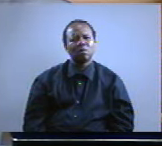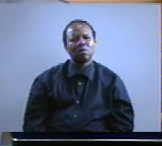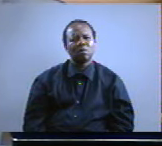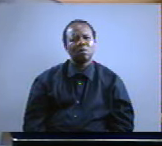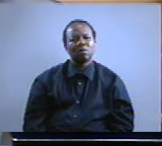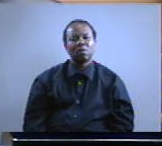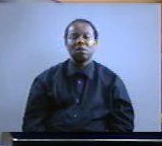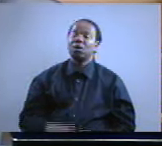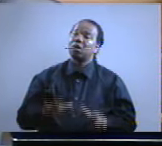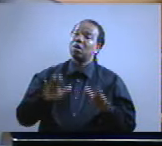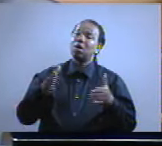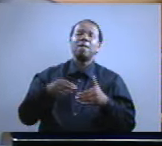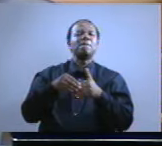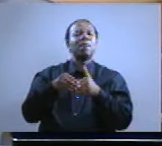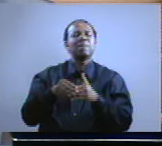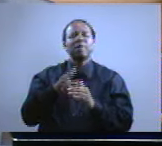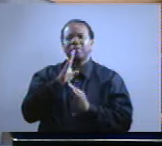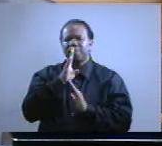Order, all members.